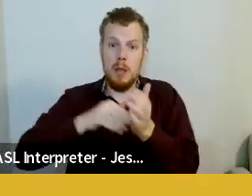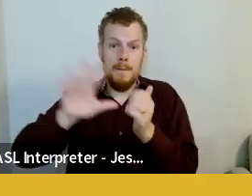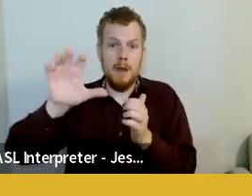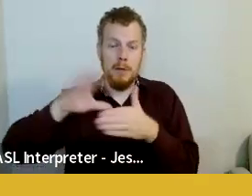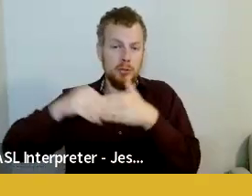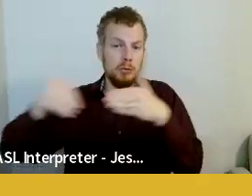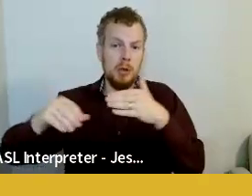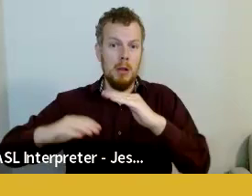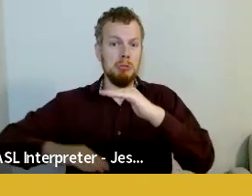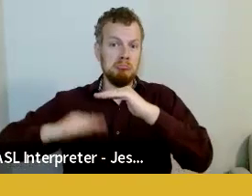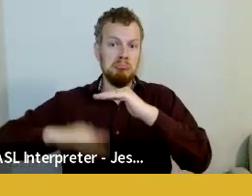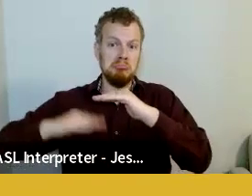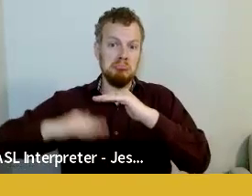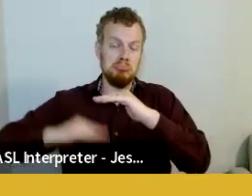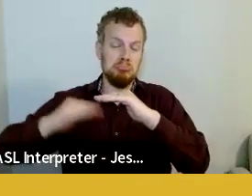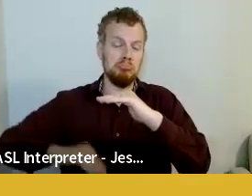for